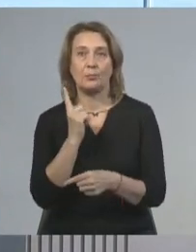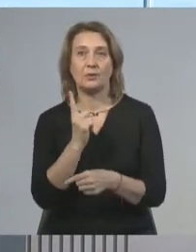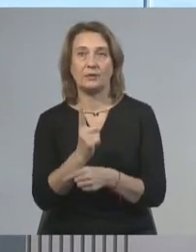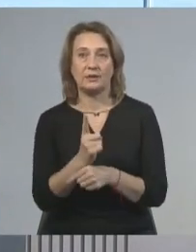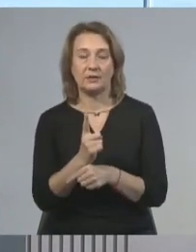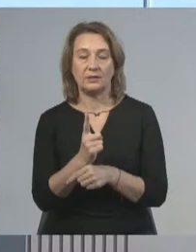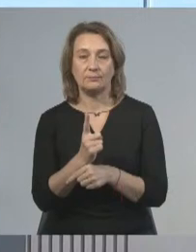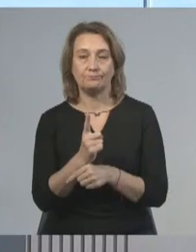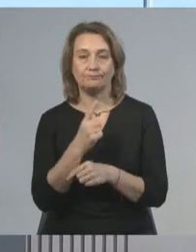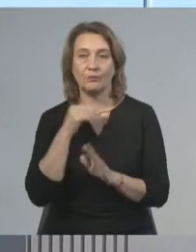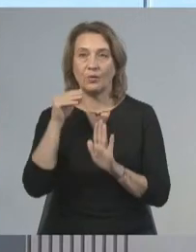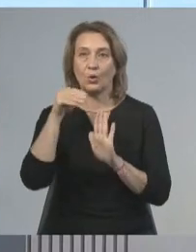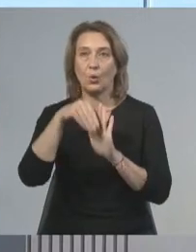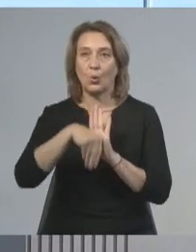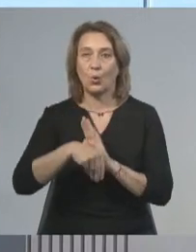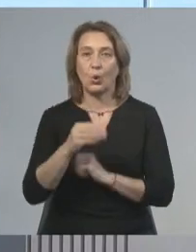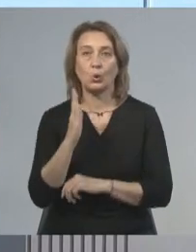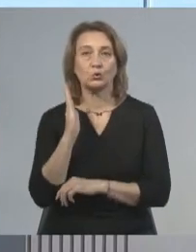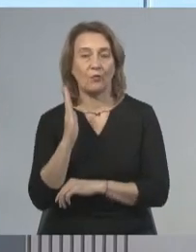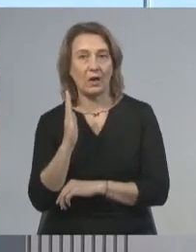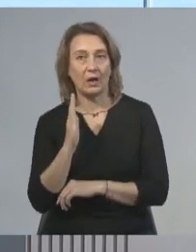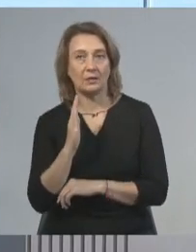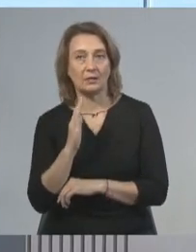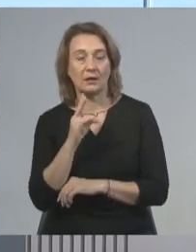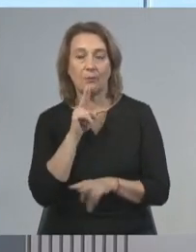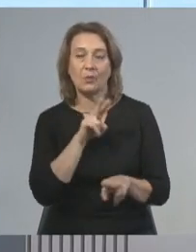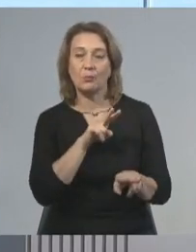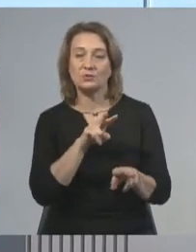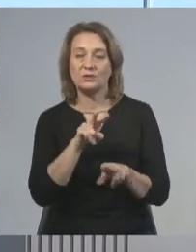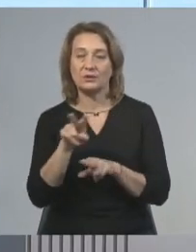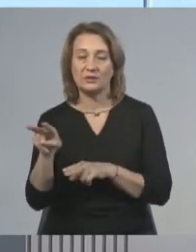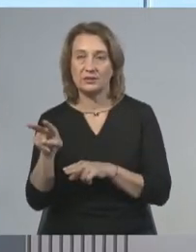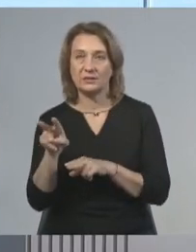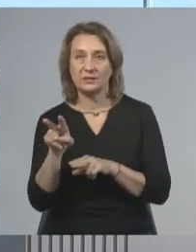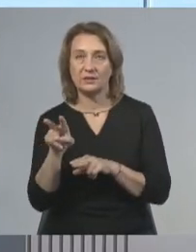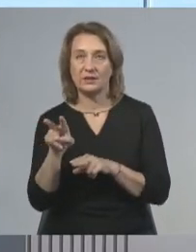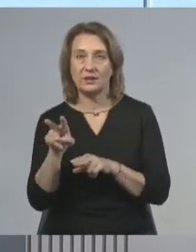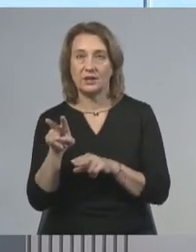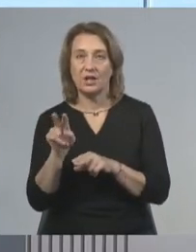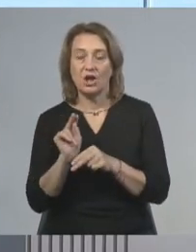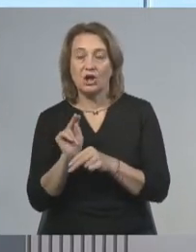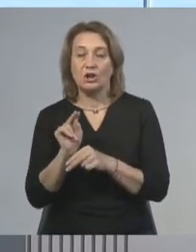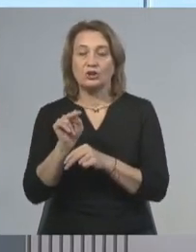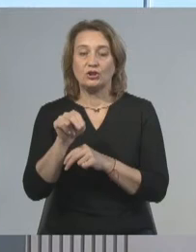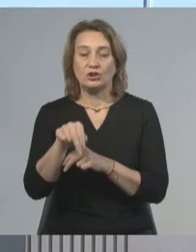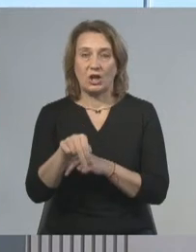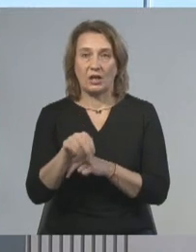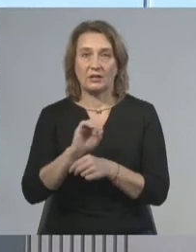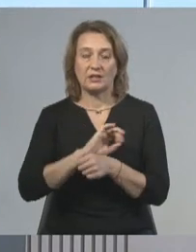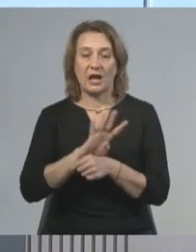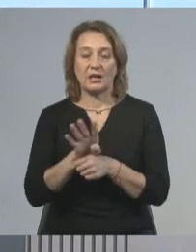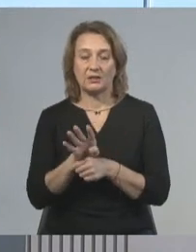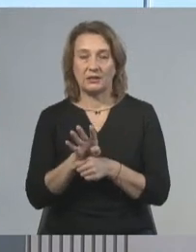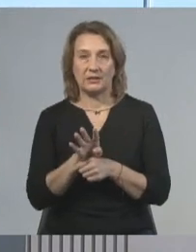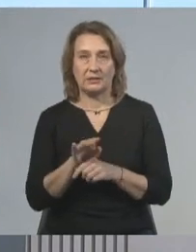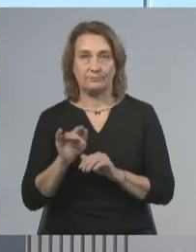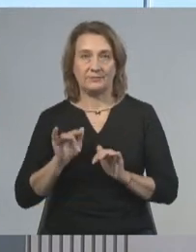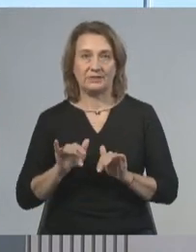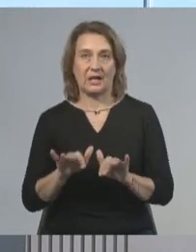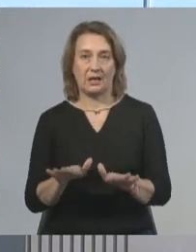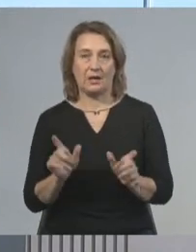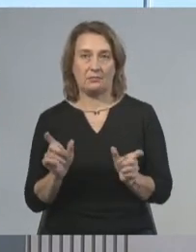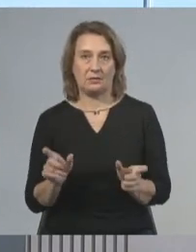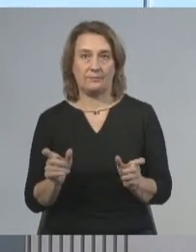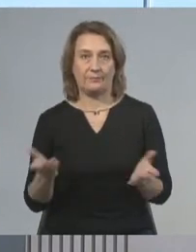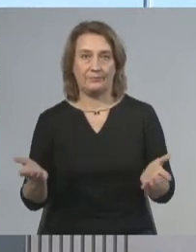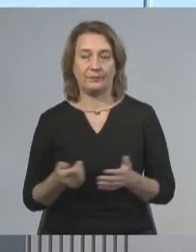to prohibit voting or observations and because of the lockdown measures is there a